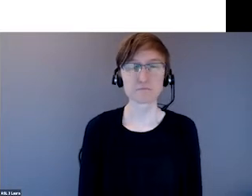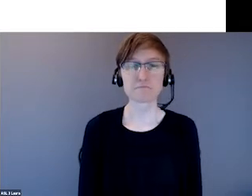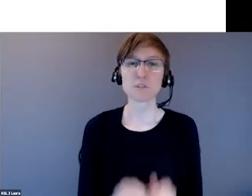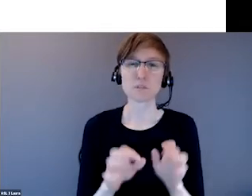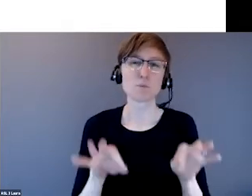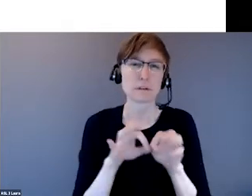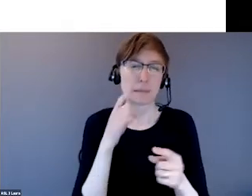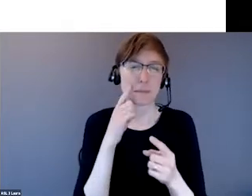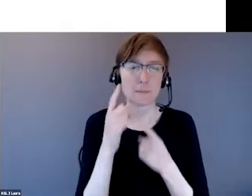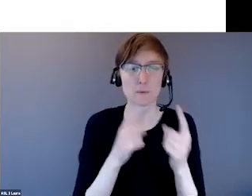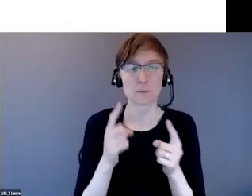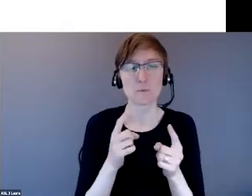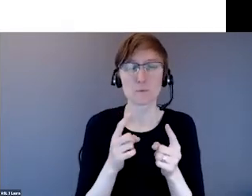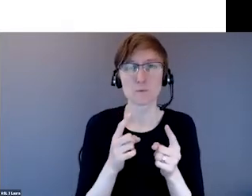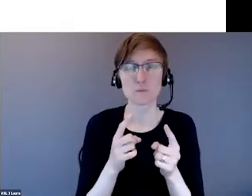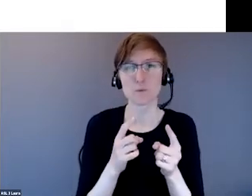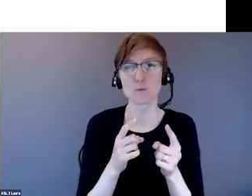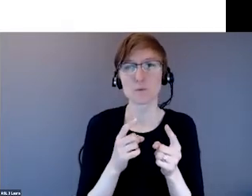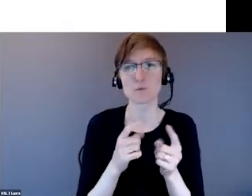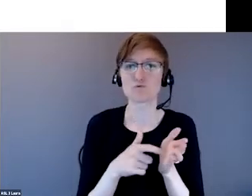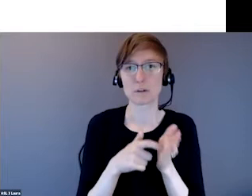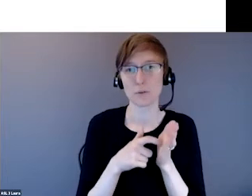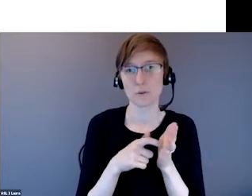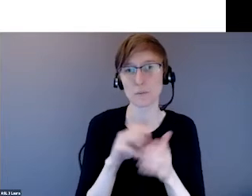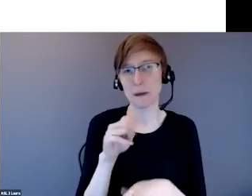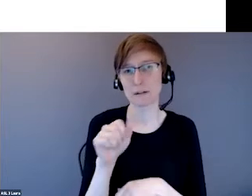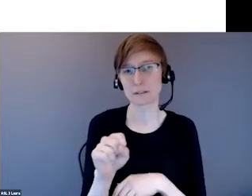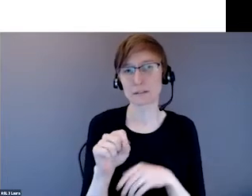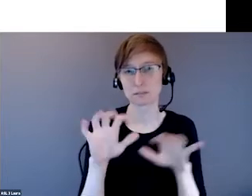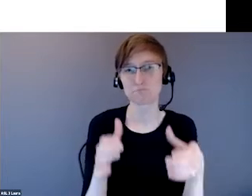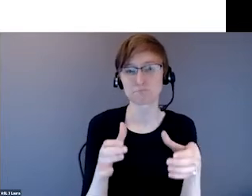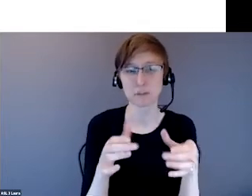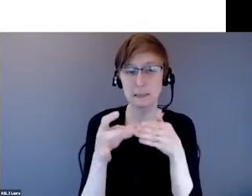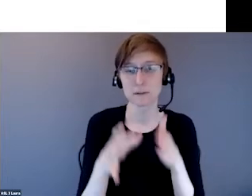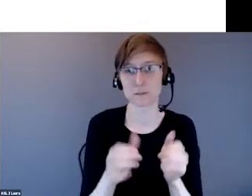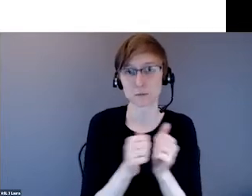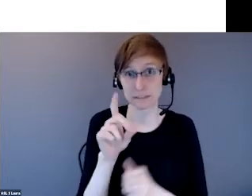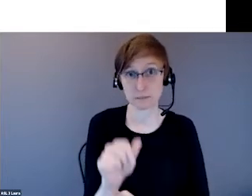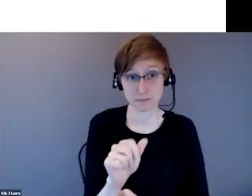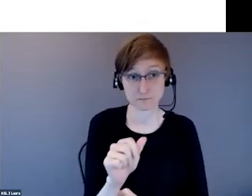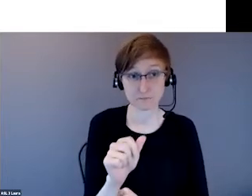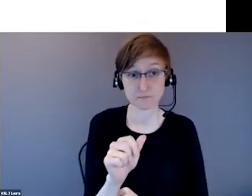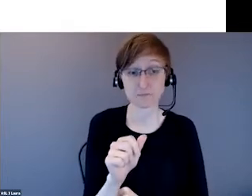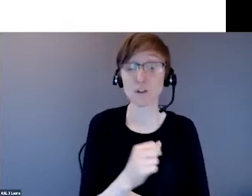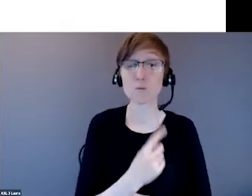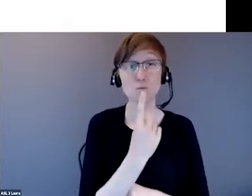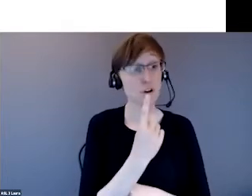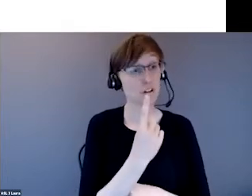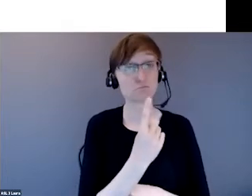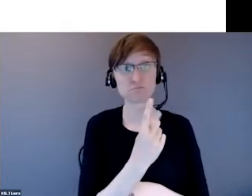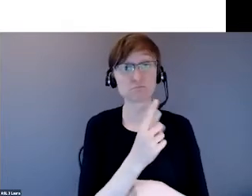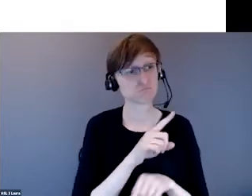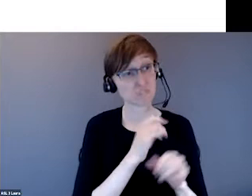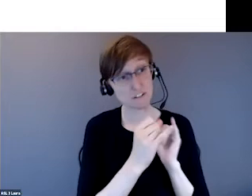This is the third component of this pillar, which are the social systems. One of my participants stated, you need a critical mass because